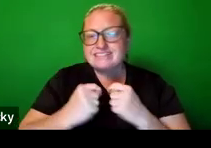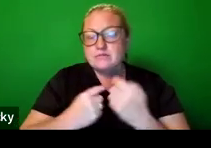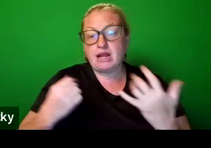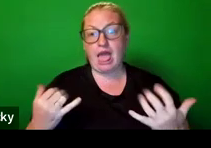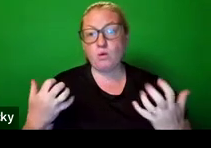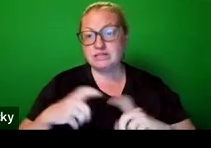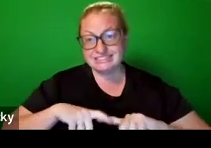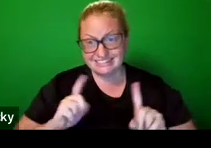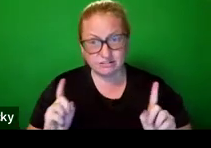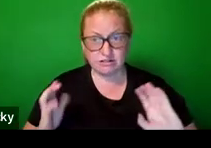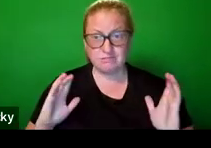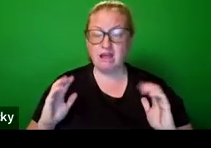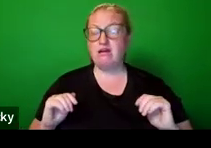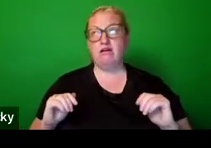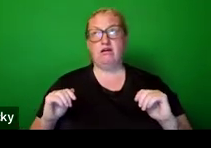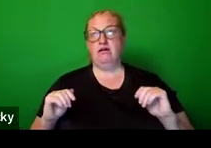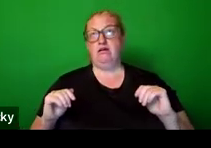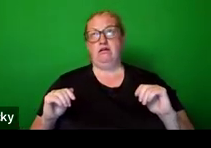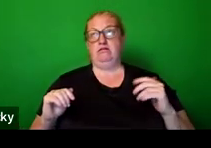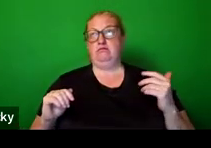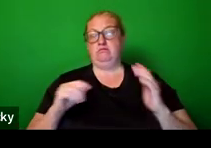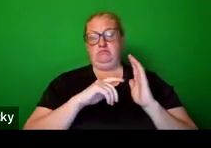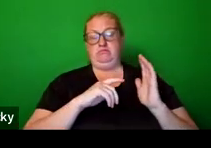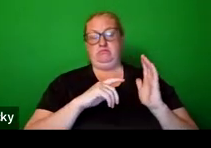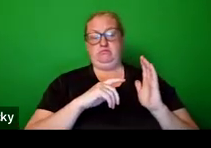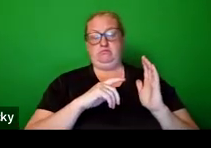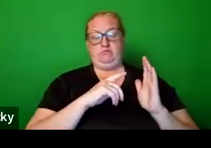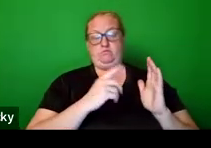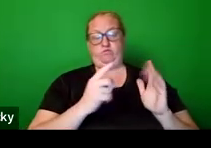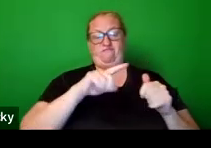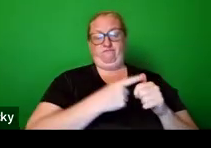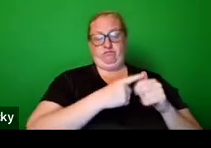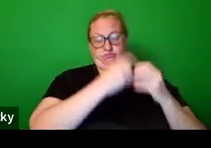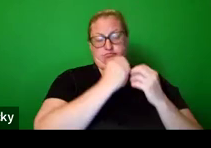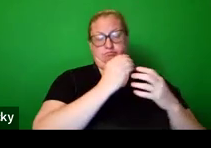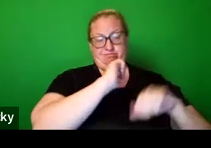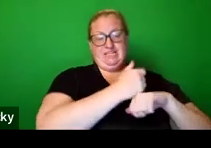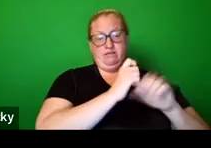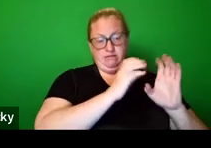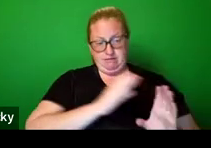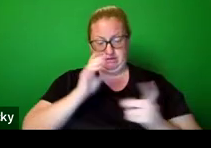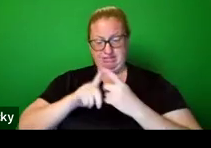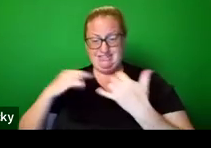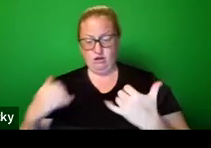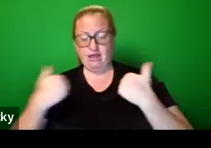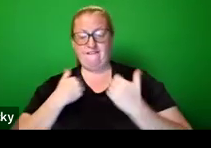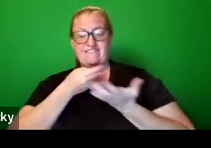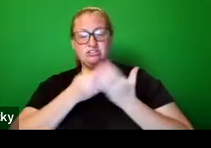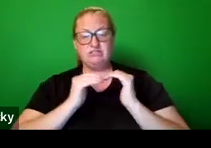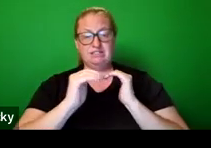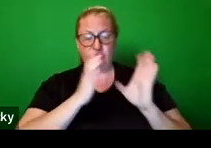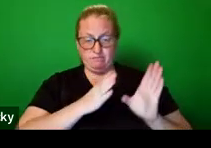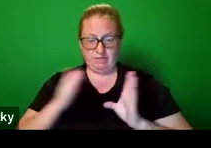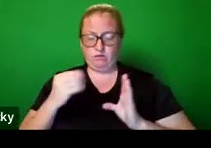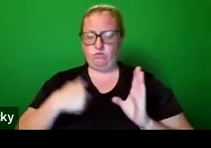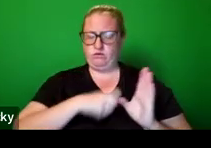is different from when we shared this plan to now is we are we have our fiscal stabilization plan and are